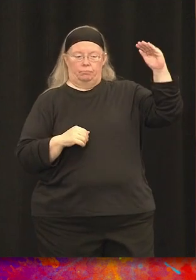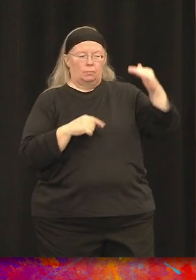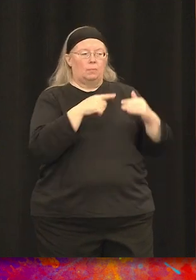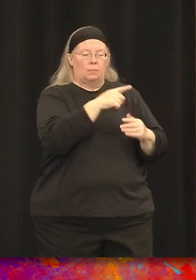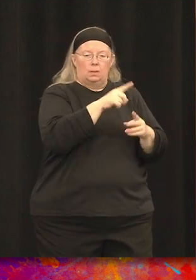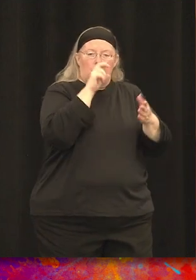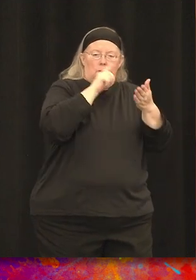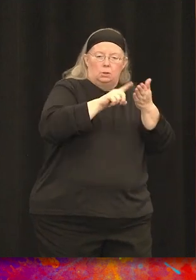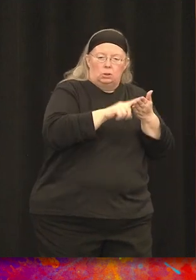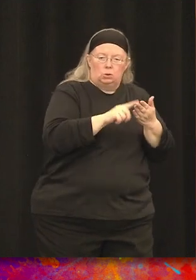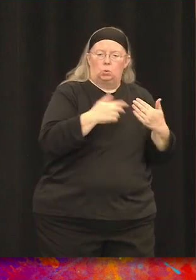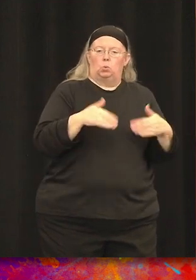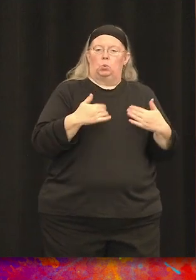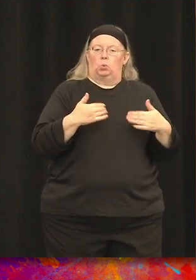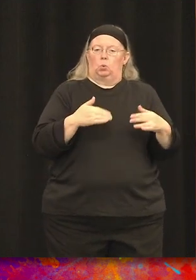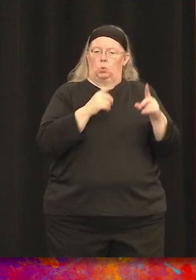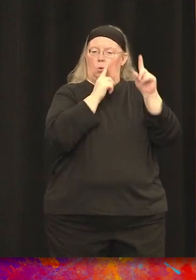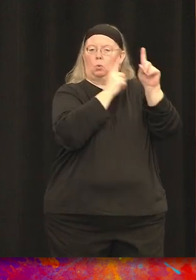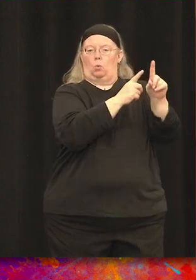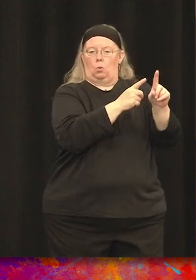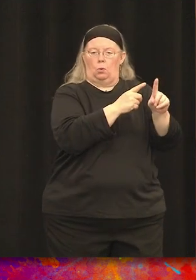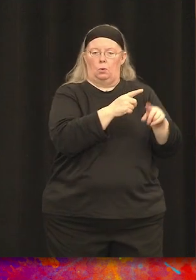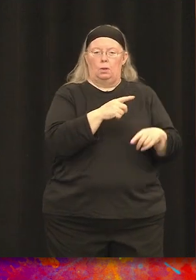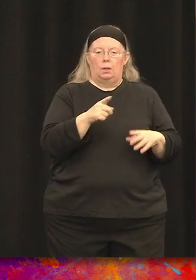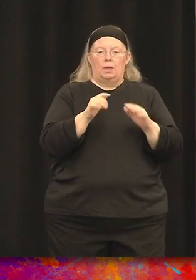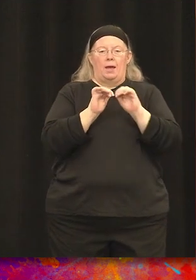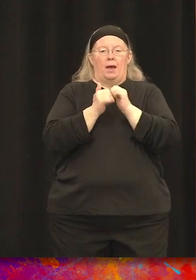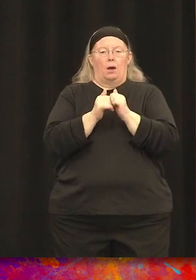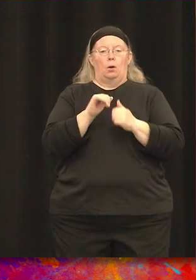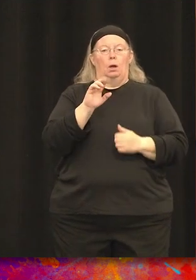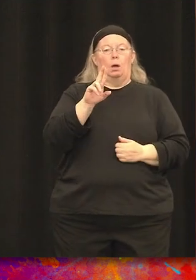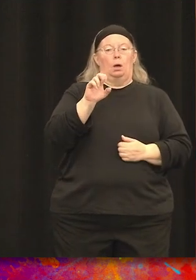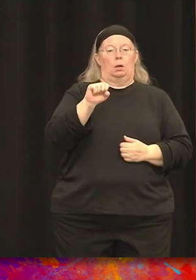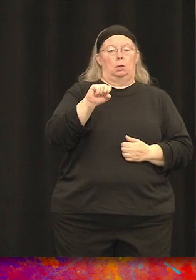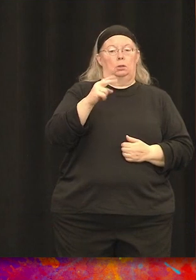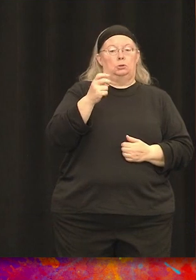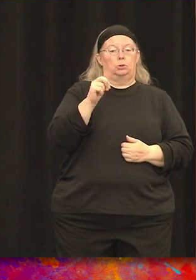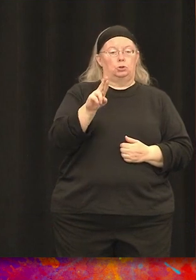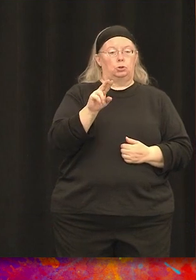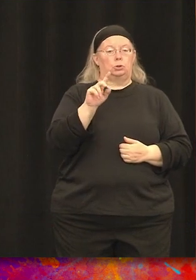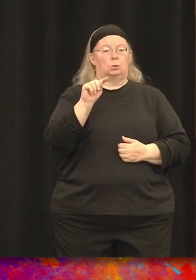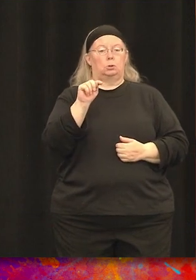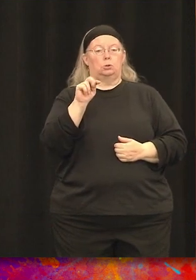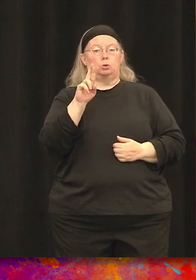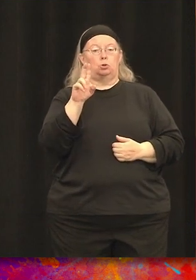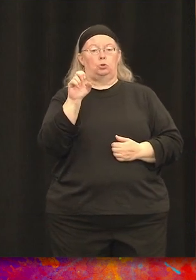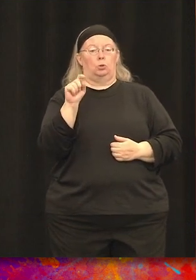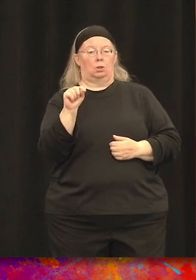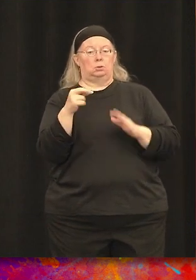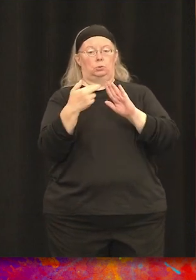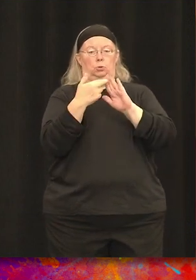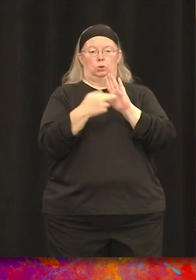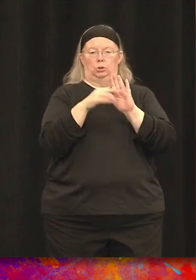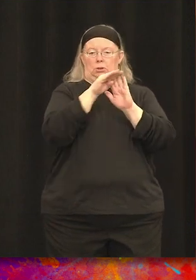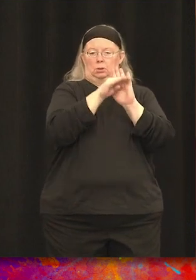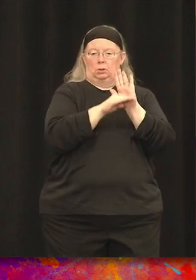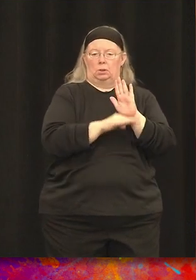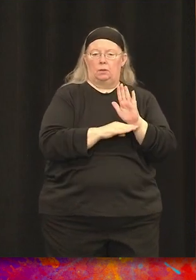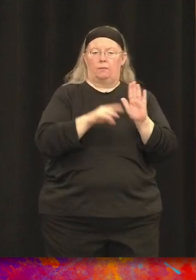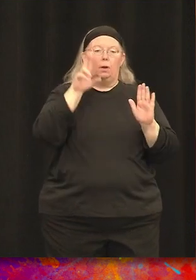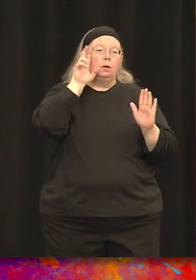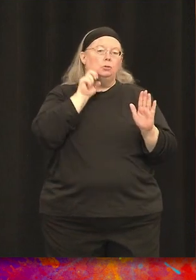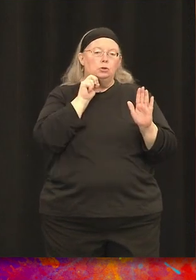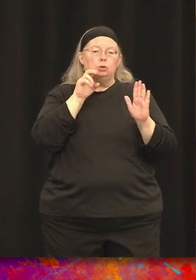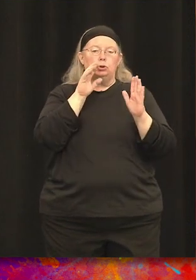Registry. The USH Trust is the largest international Usher syndrome database in the world. The registry